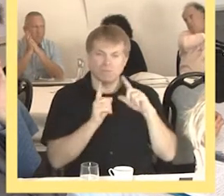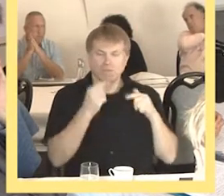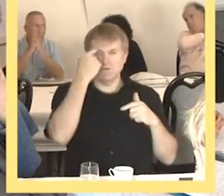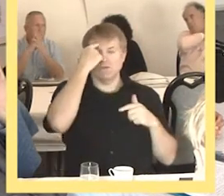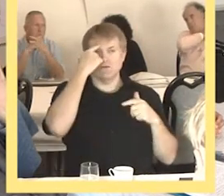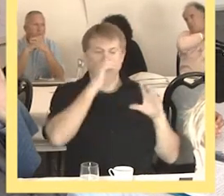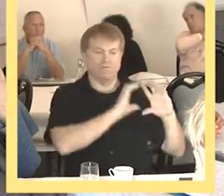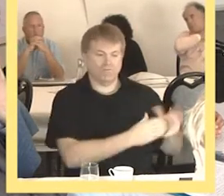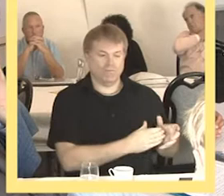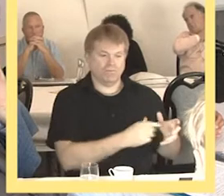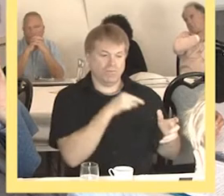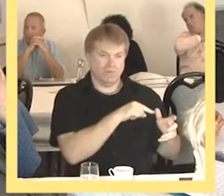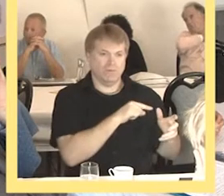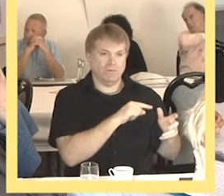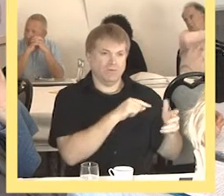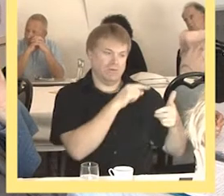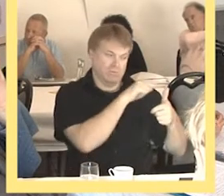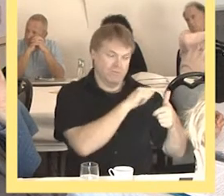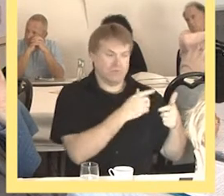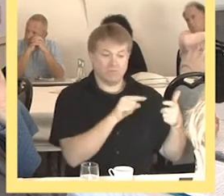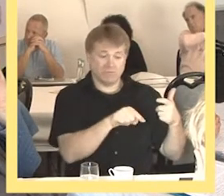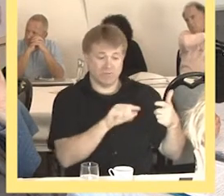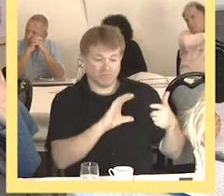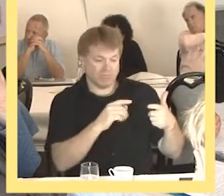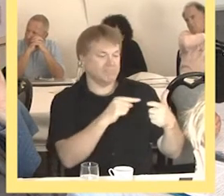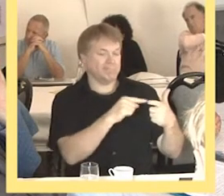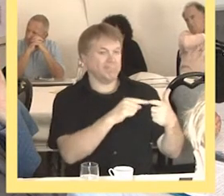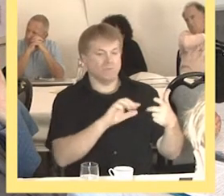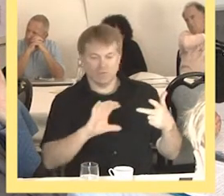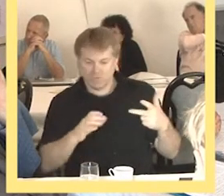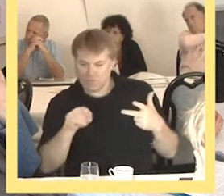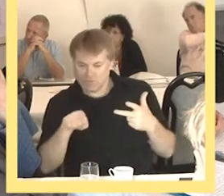for different groups are needed.